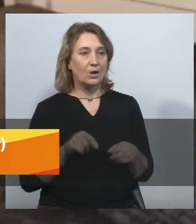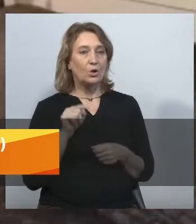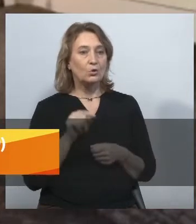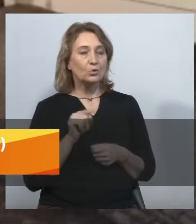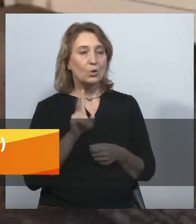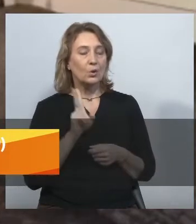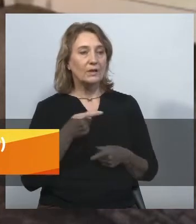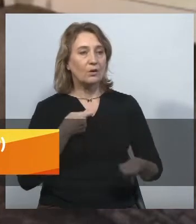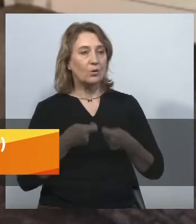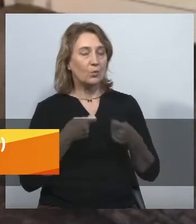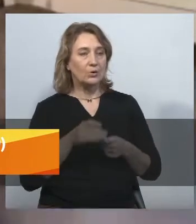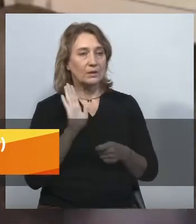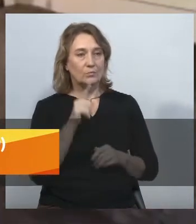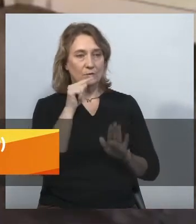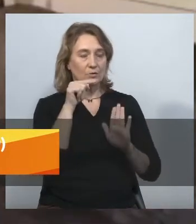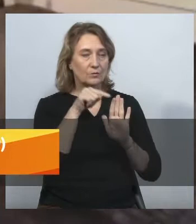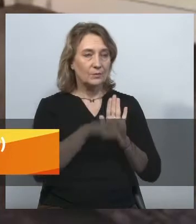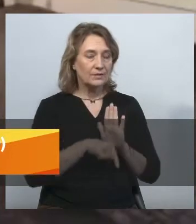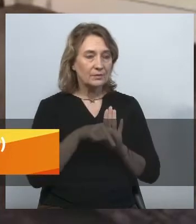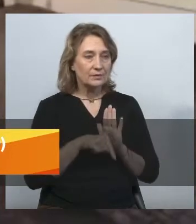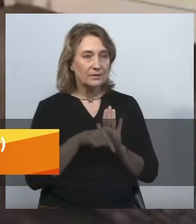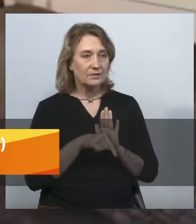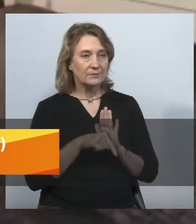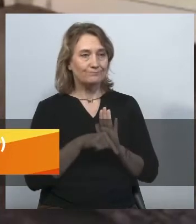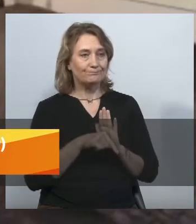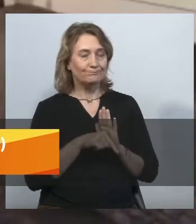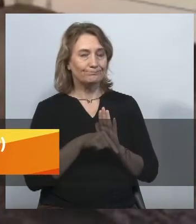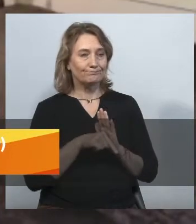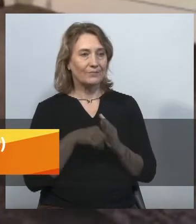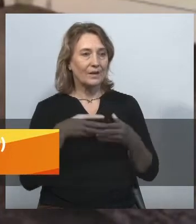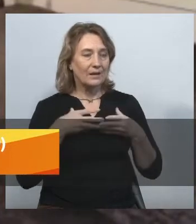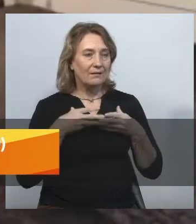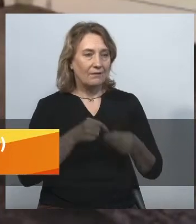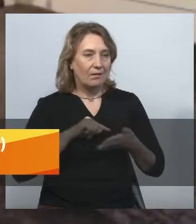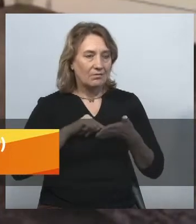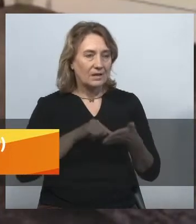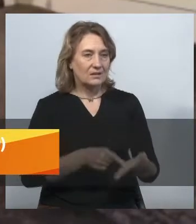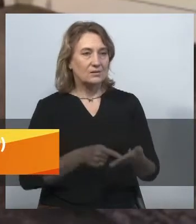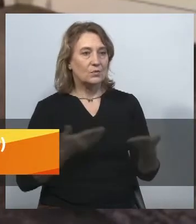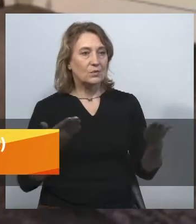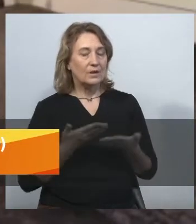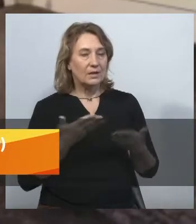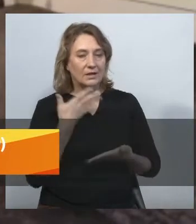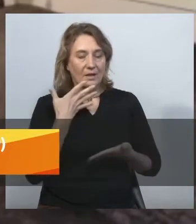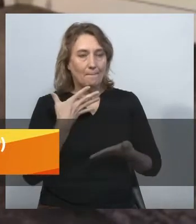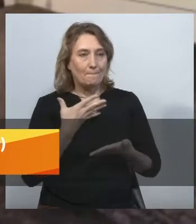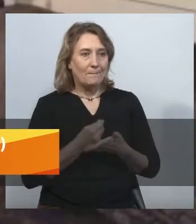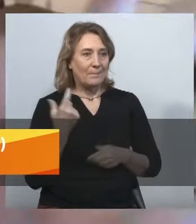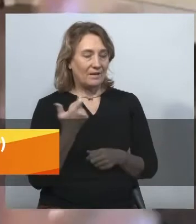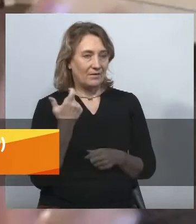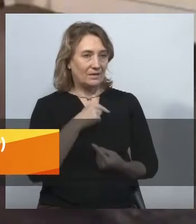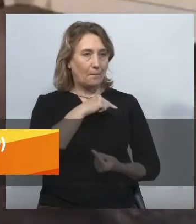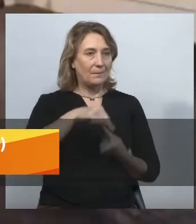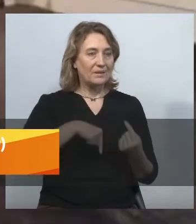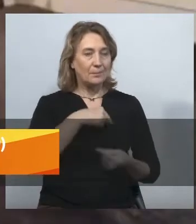commercial pressures, interest groups, powerful individuals who seek to influence the media. That's the reality to a